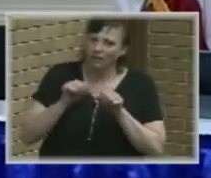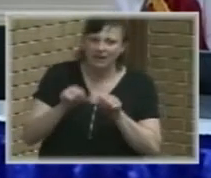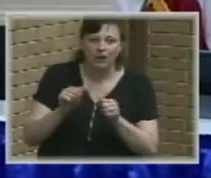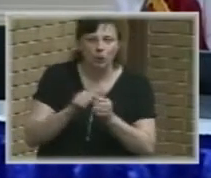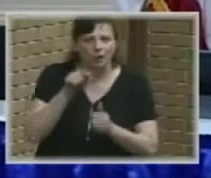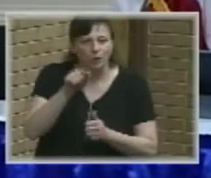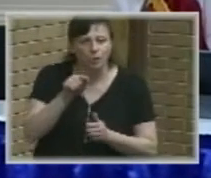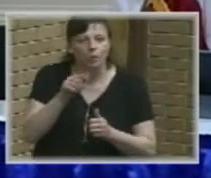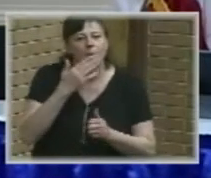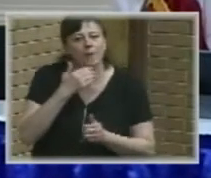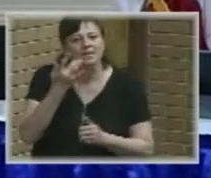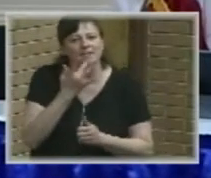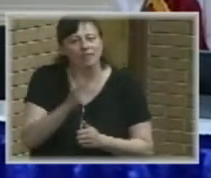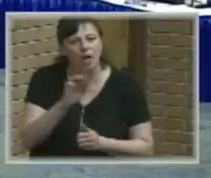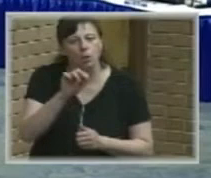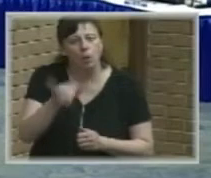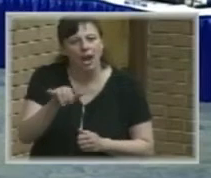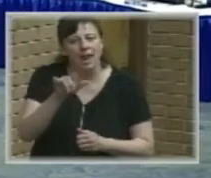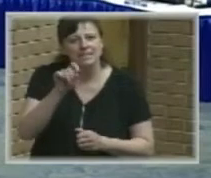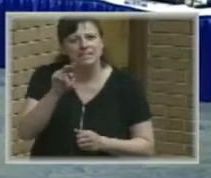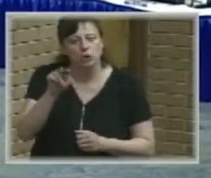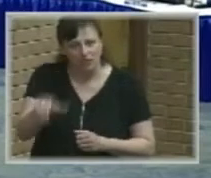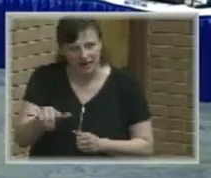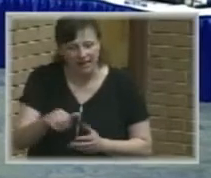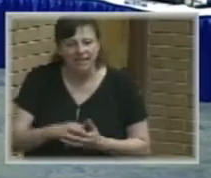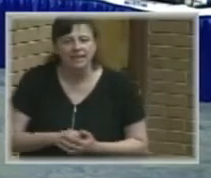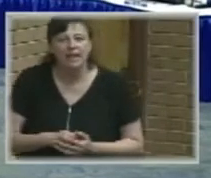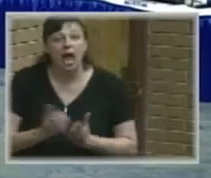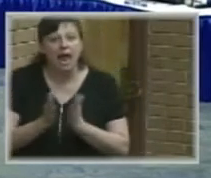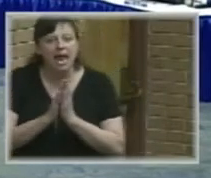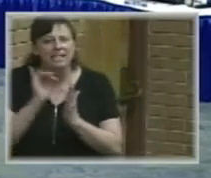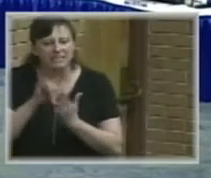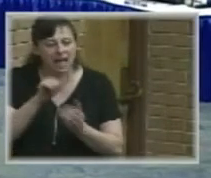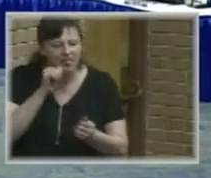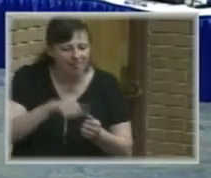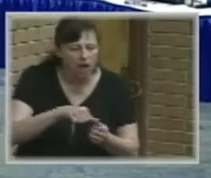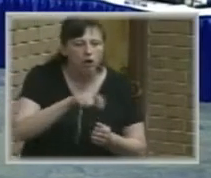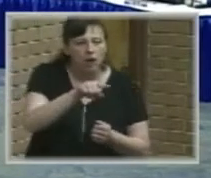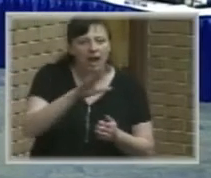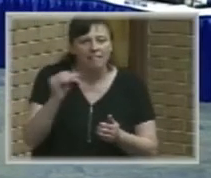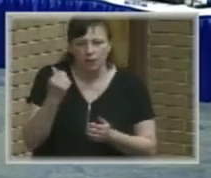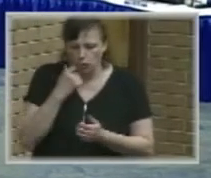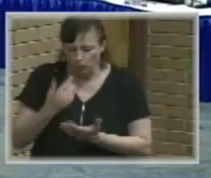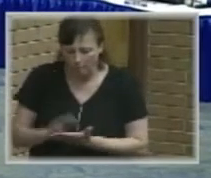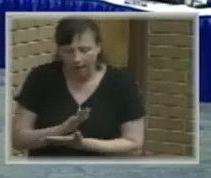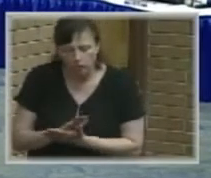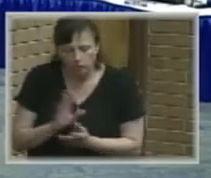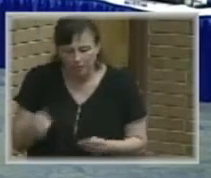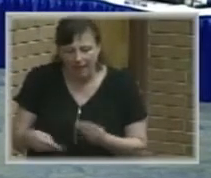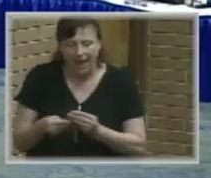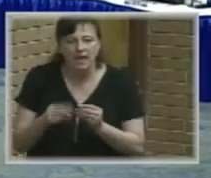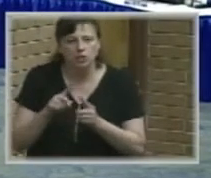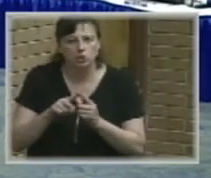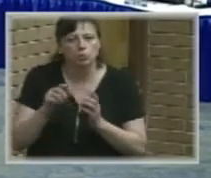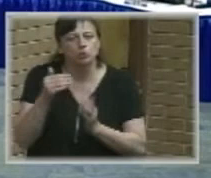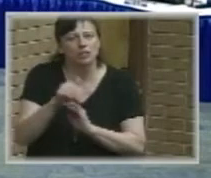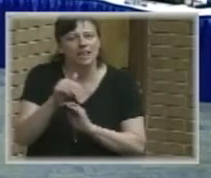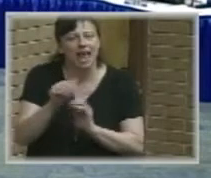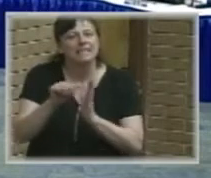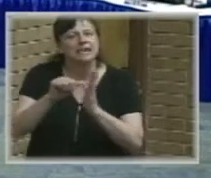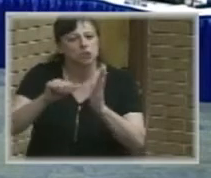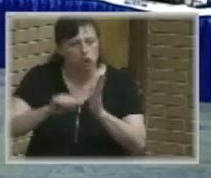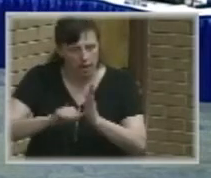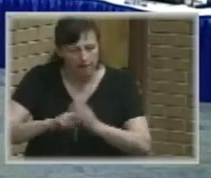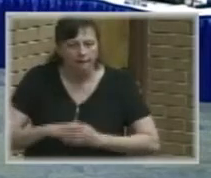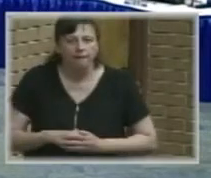Ray Tierney. So I would ask that and Mr. Zoglin's material be added to tonight's agenda